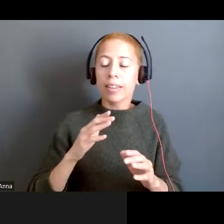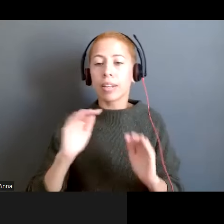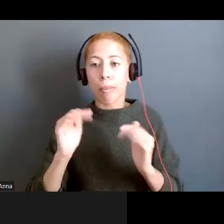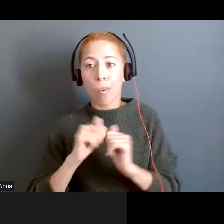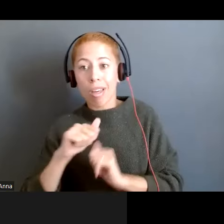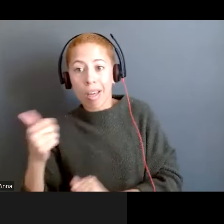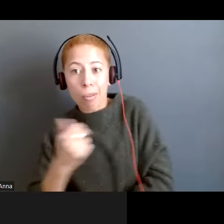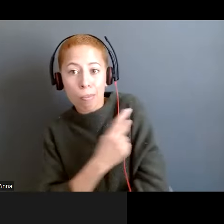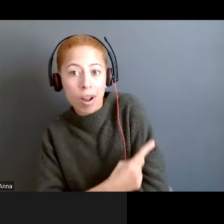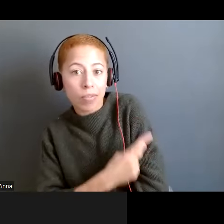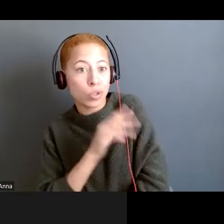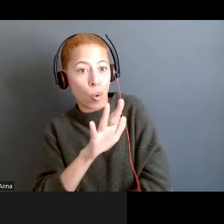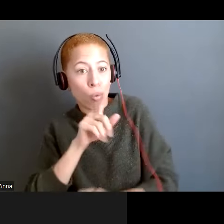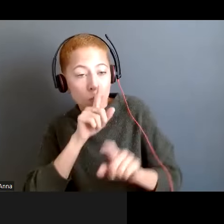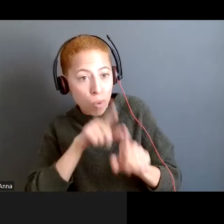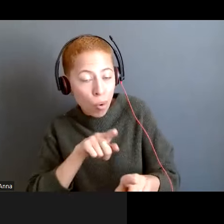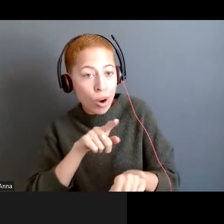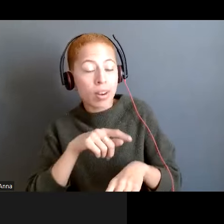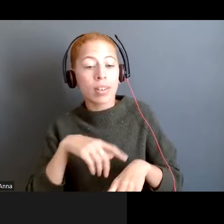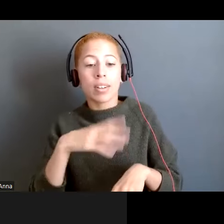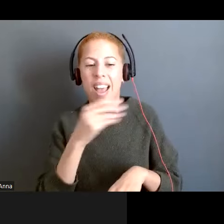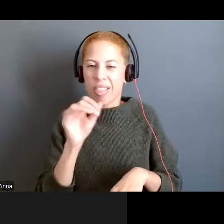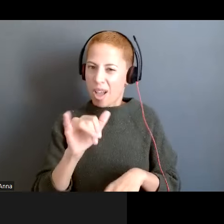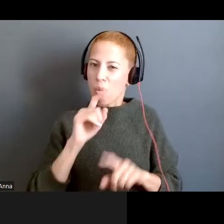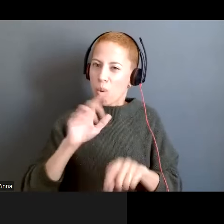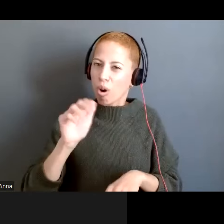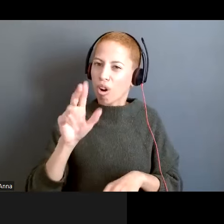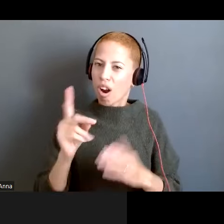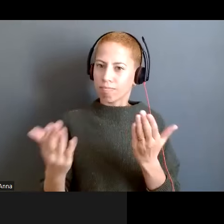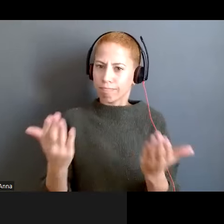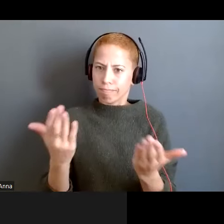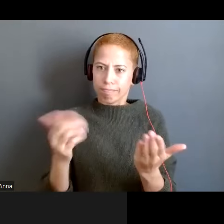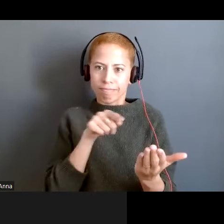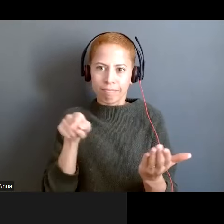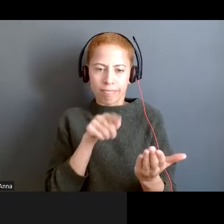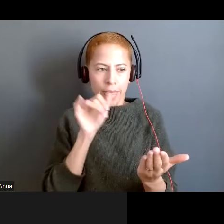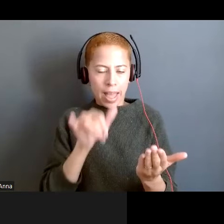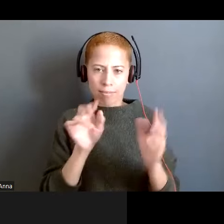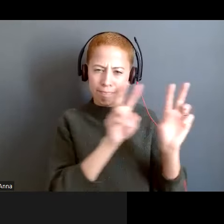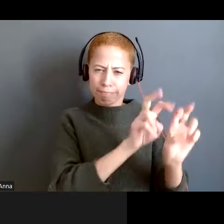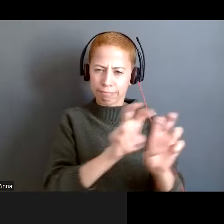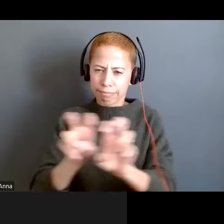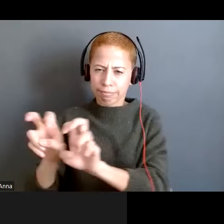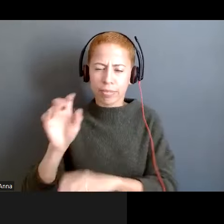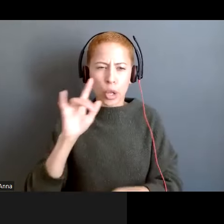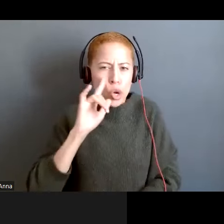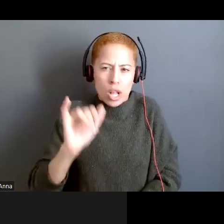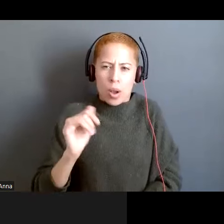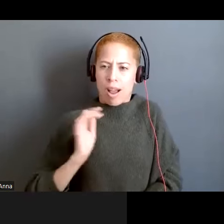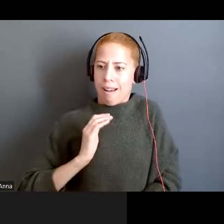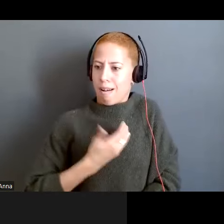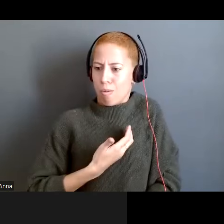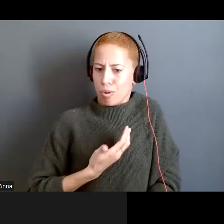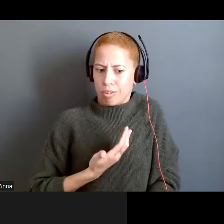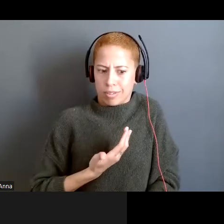other reports that you've been doing too. Just sort of that report card analysis just kind of gives you an overview about where we really need to go to